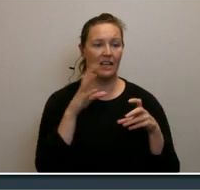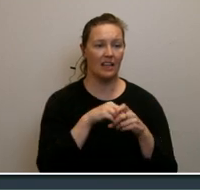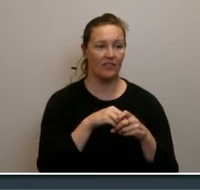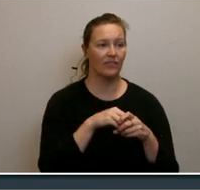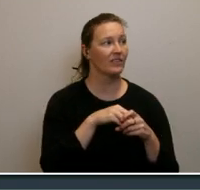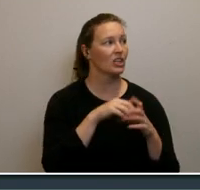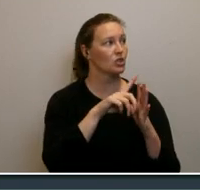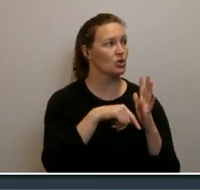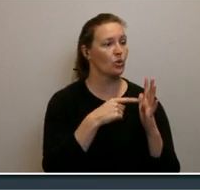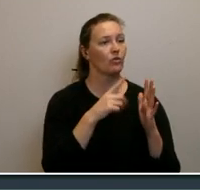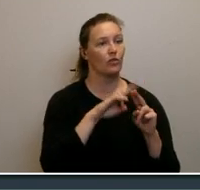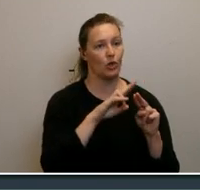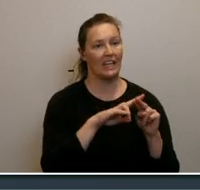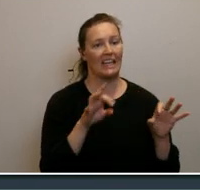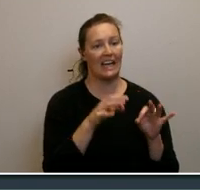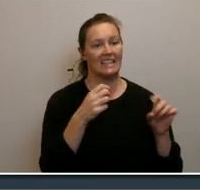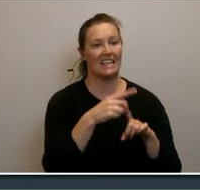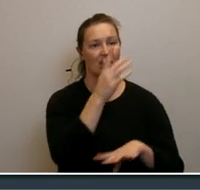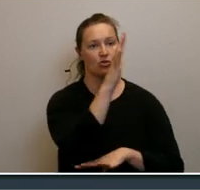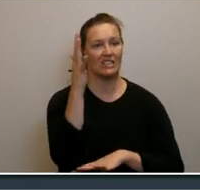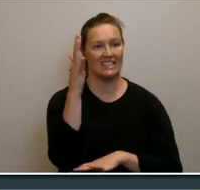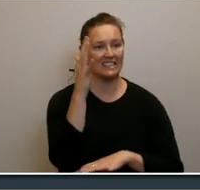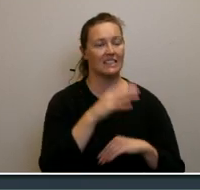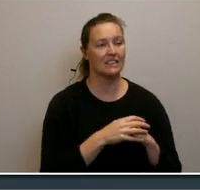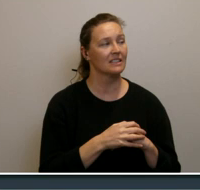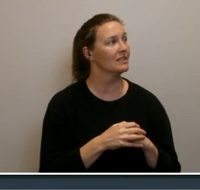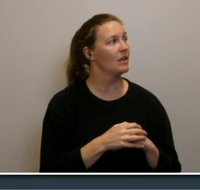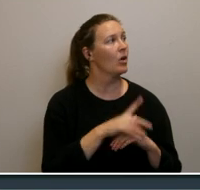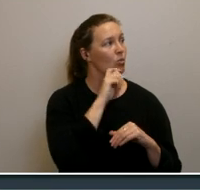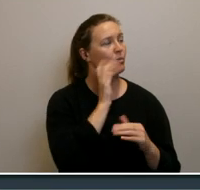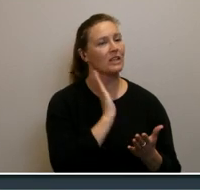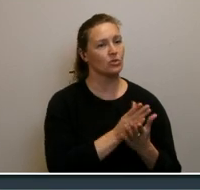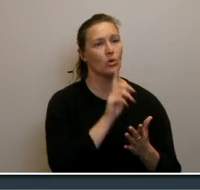Gardens and Arboretum. The new hospice will be a true